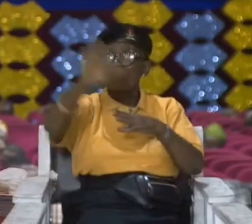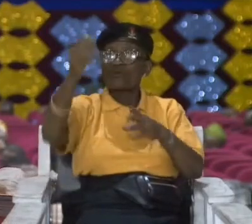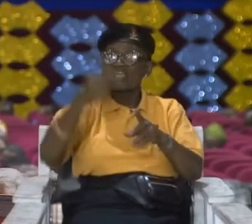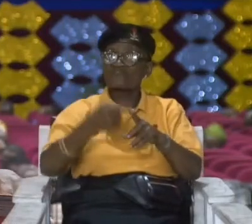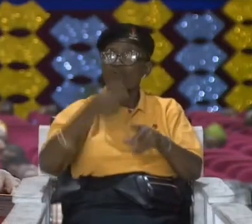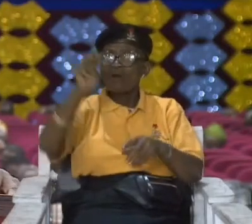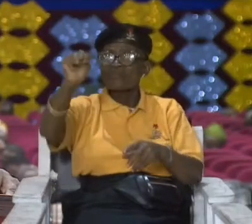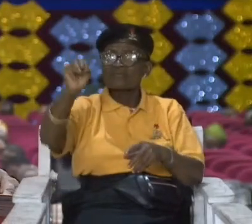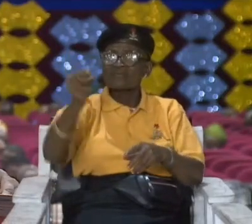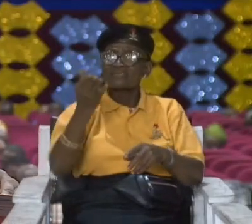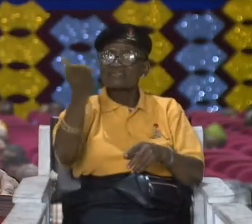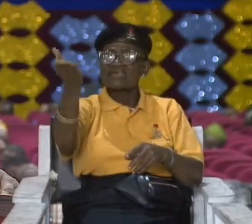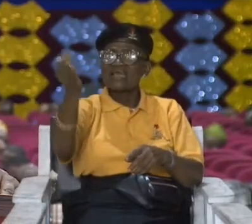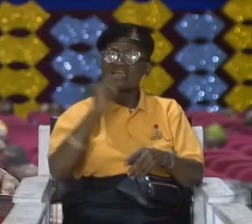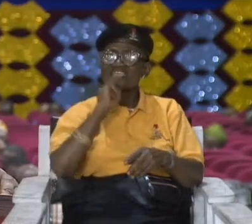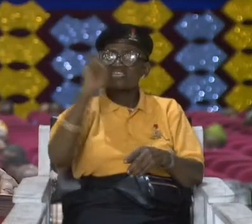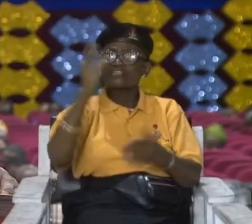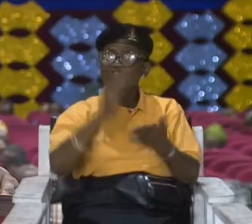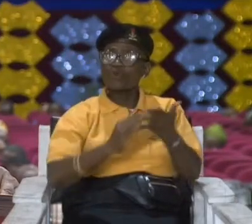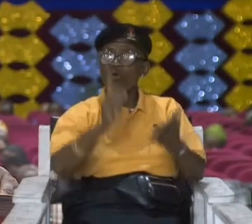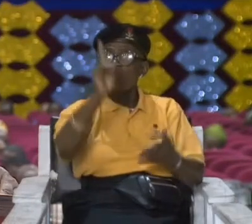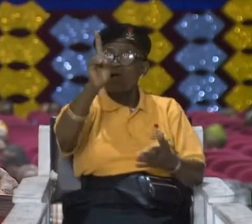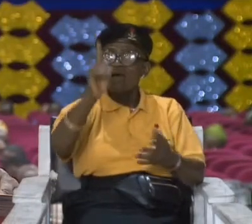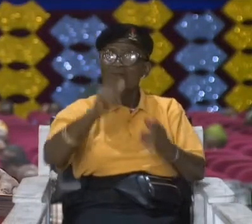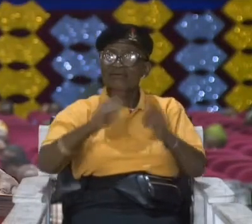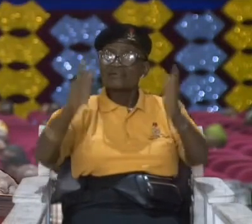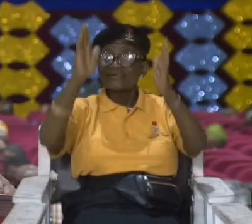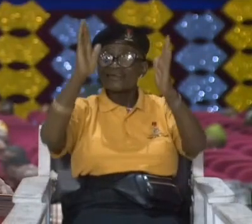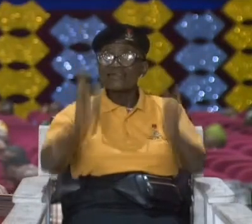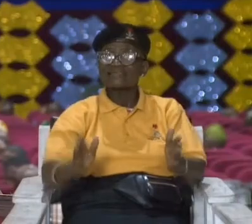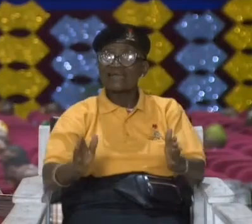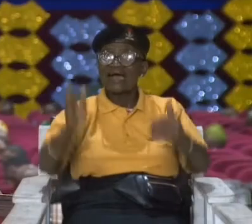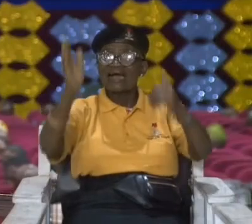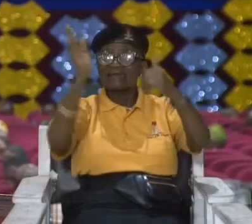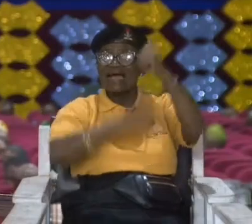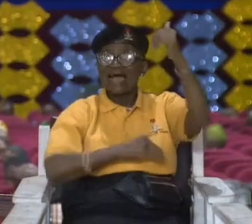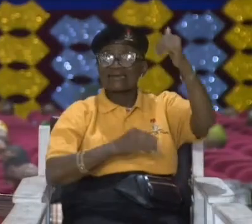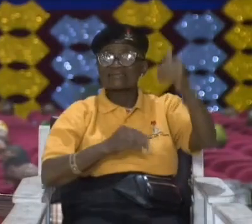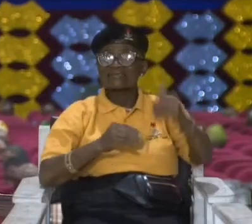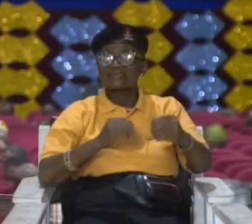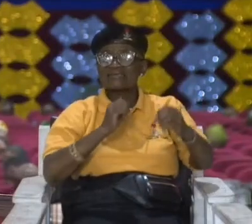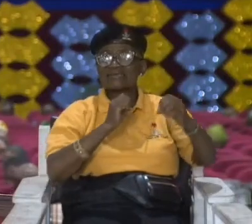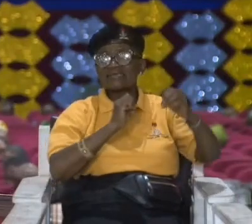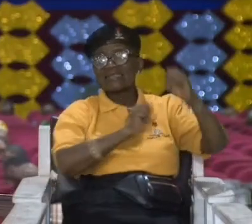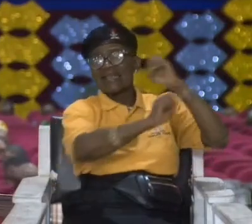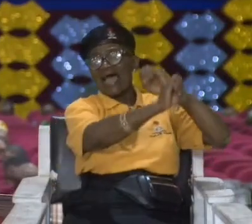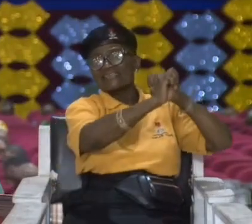Now there's someone greater than Elijah.